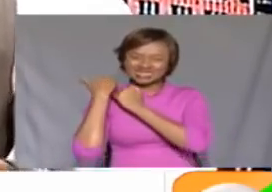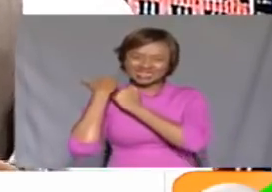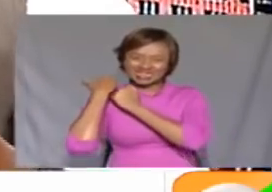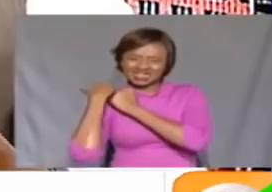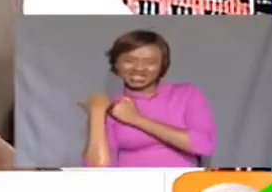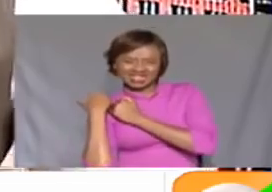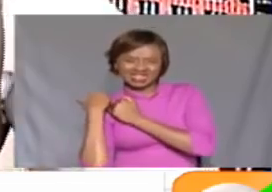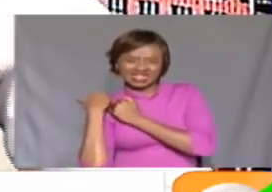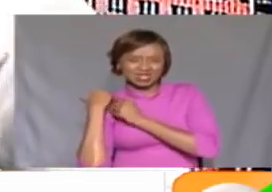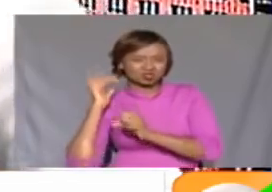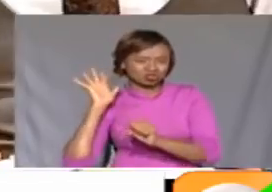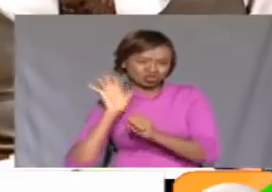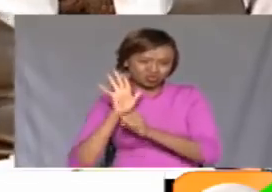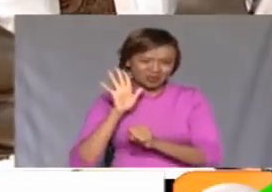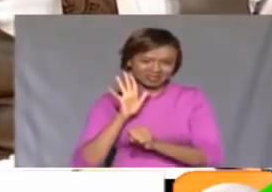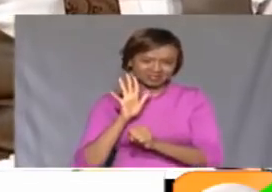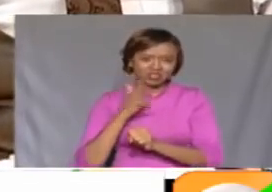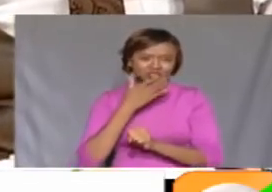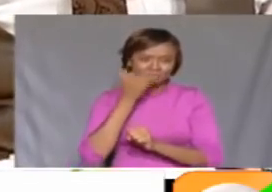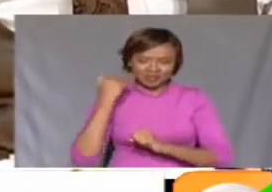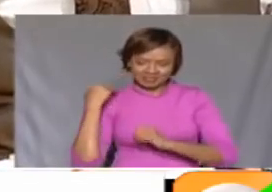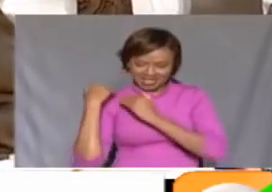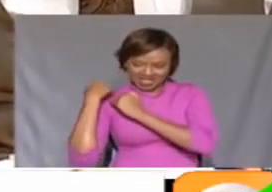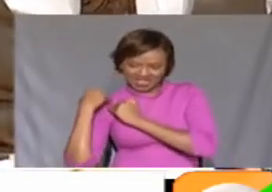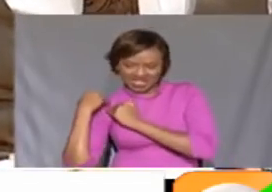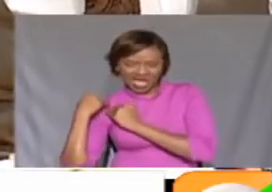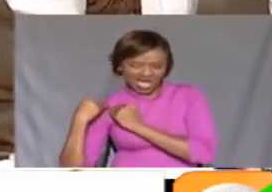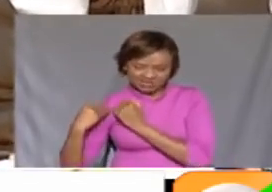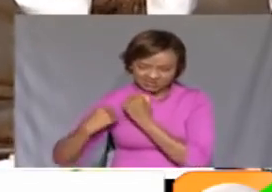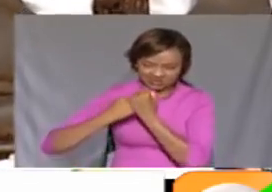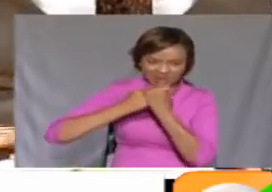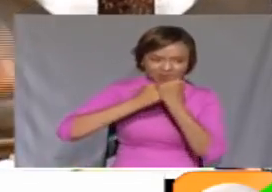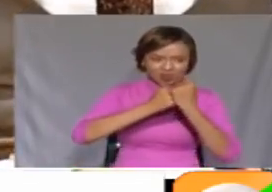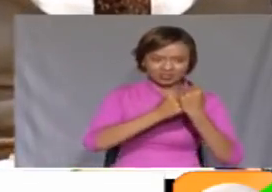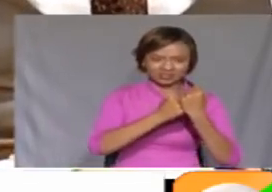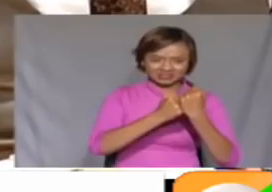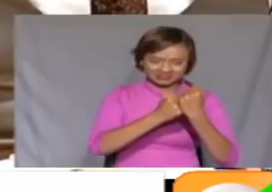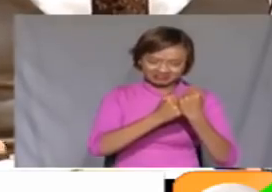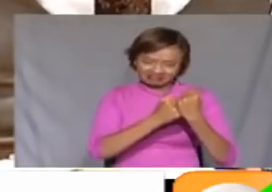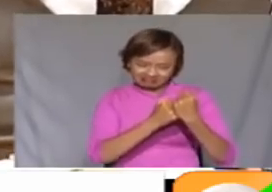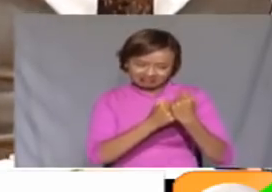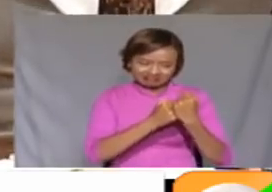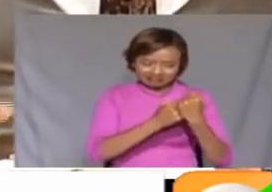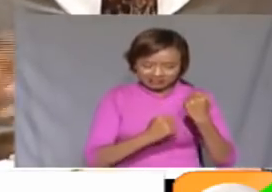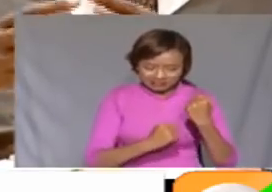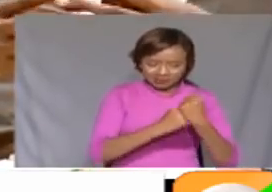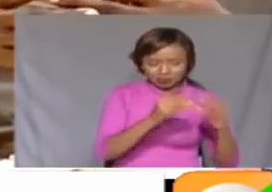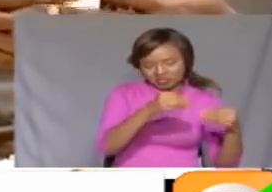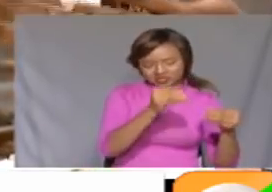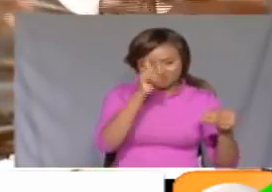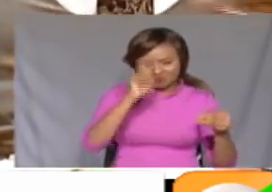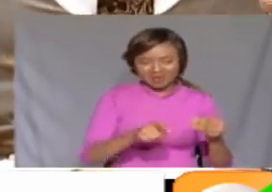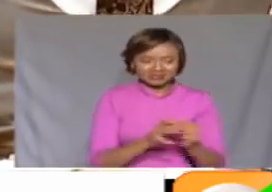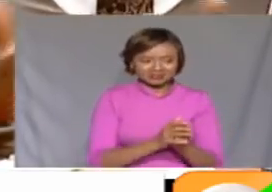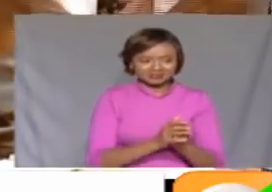we need to bring help in form of the Nairobi Metropolitan Services function. If